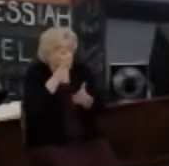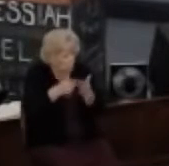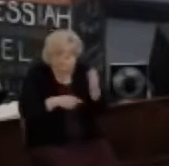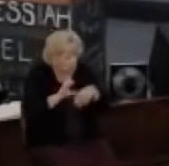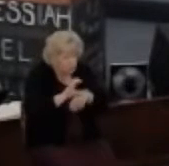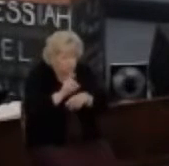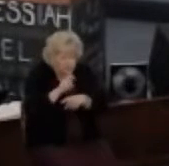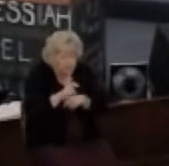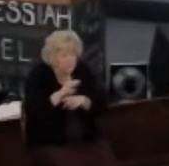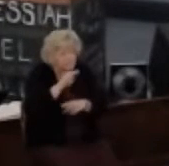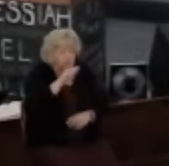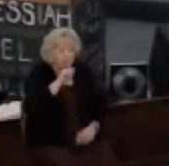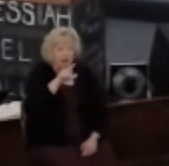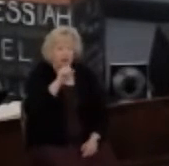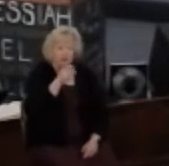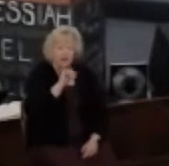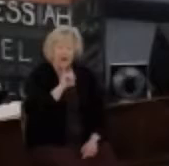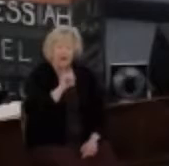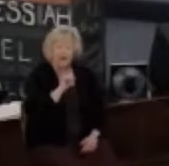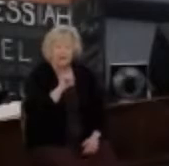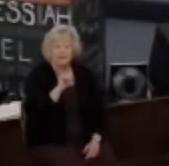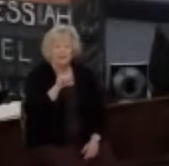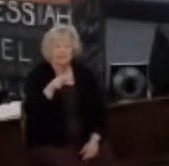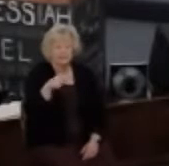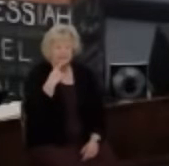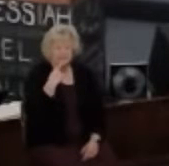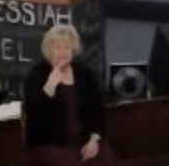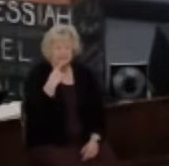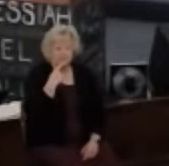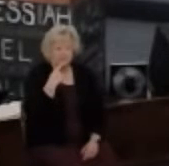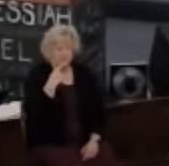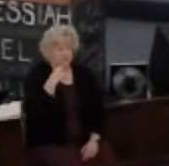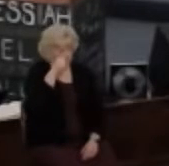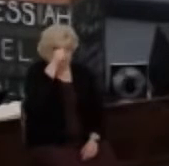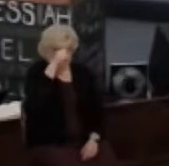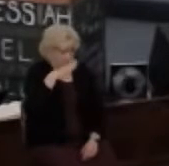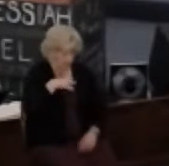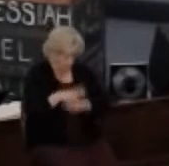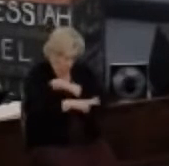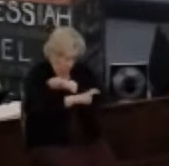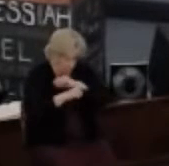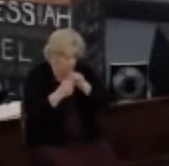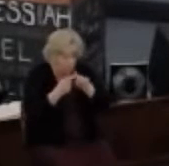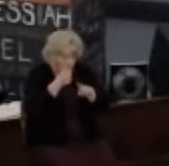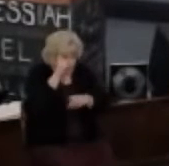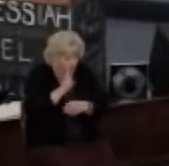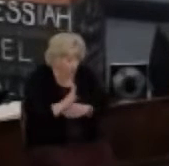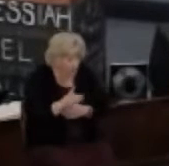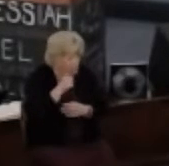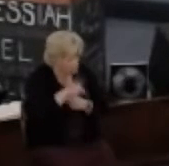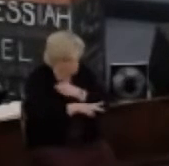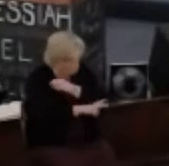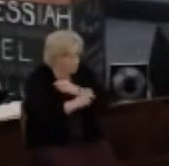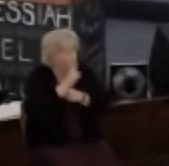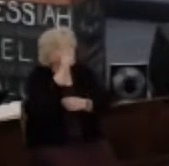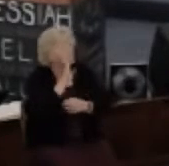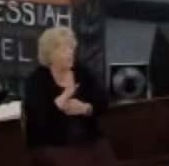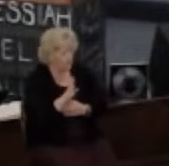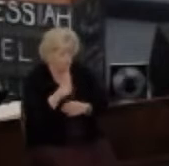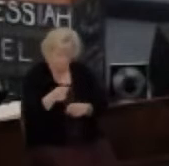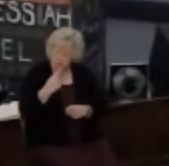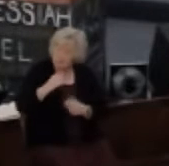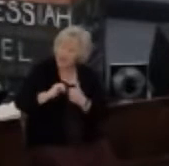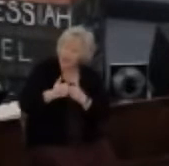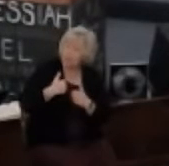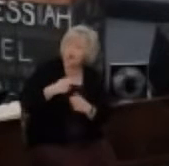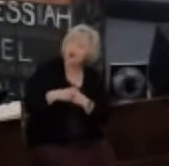In Malachi chapter 3, verses 8 through 10, we read this. Will man rob God? Yet you are robbing me, God says. But you say,